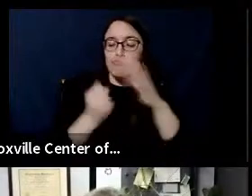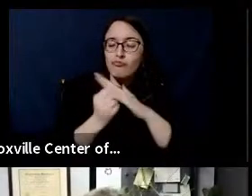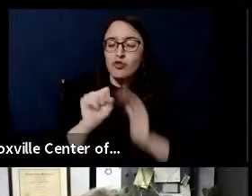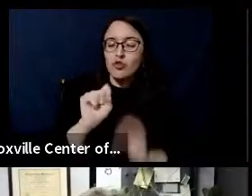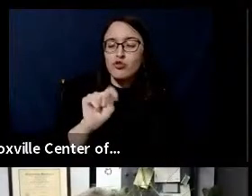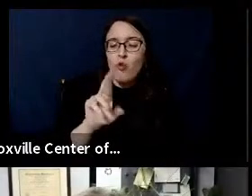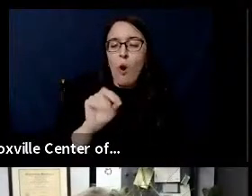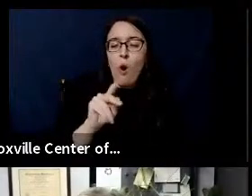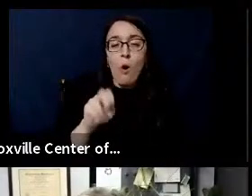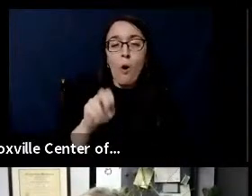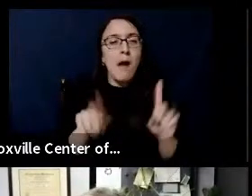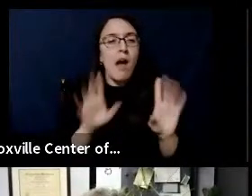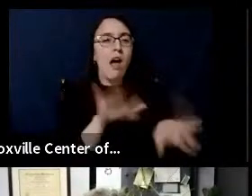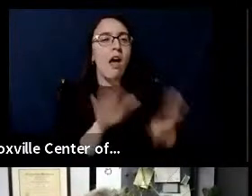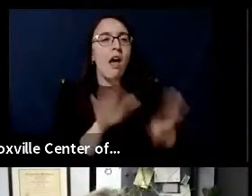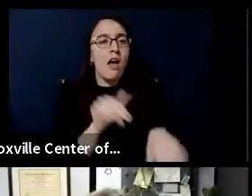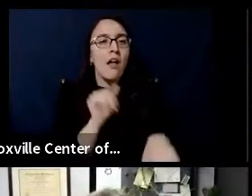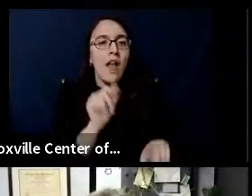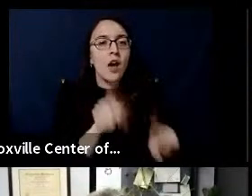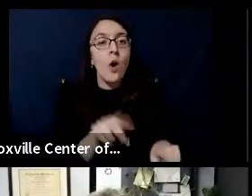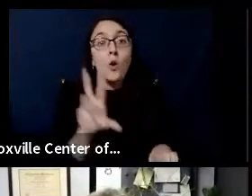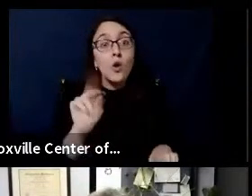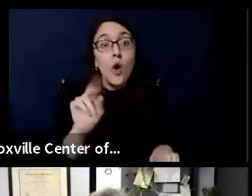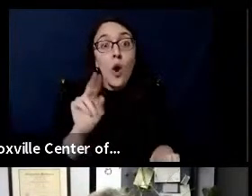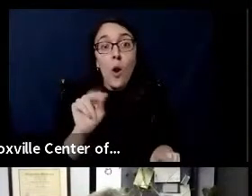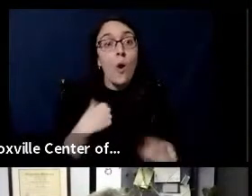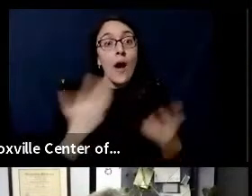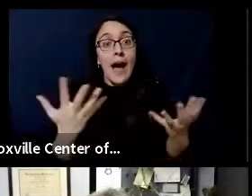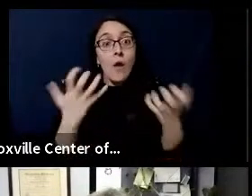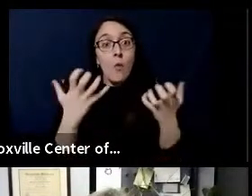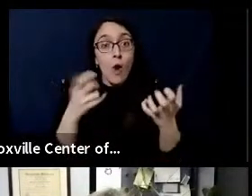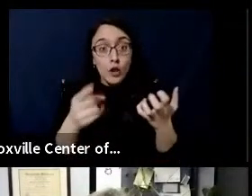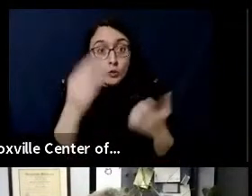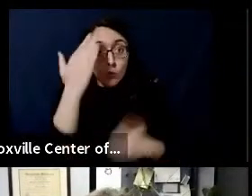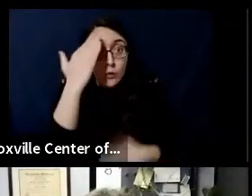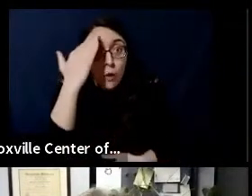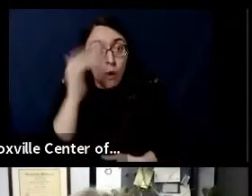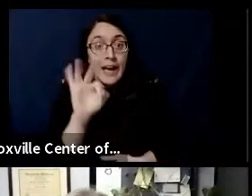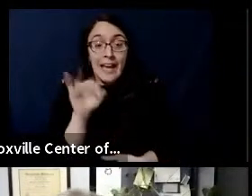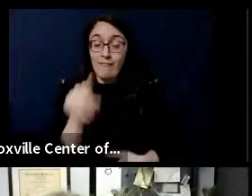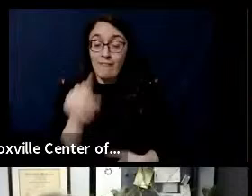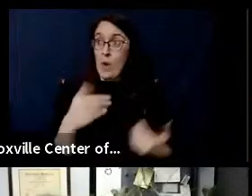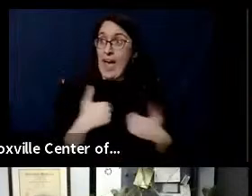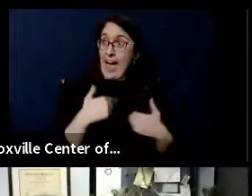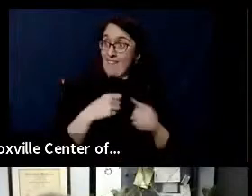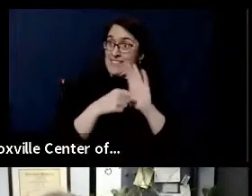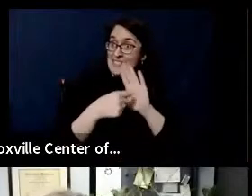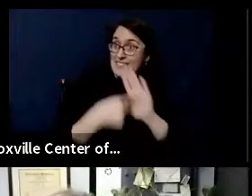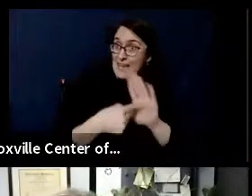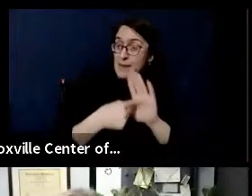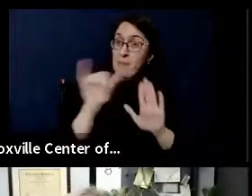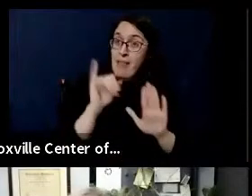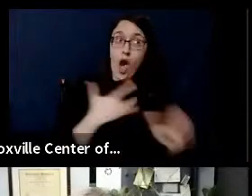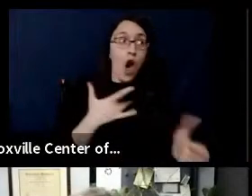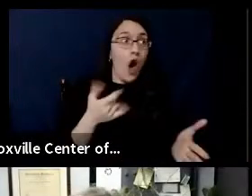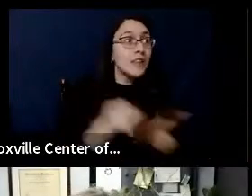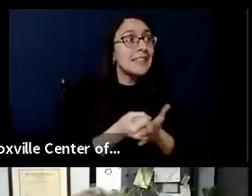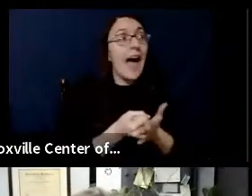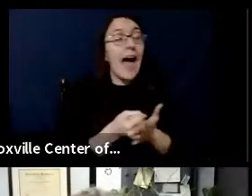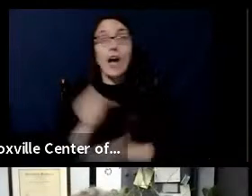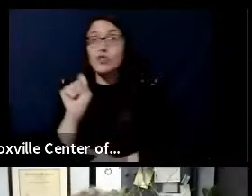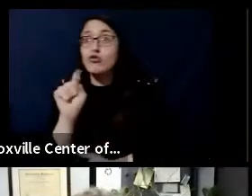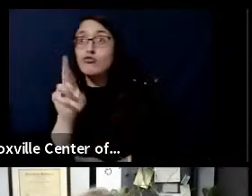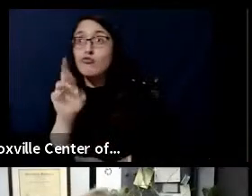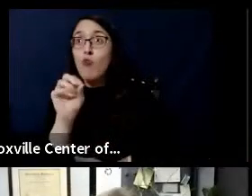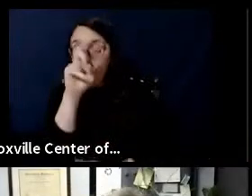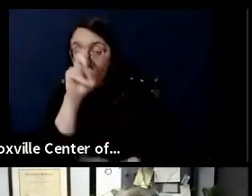our patients. So I want to be really clear that if you are having those symptoms, it's still critically important and it is safe to come